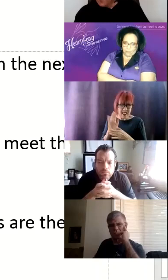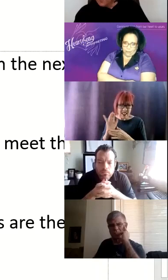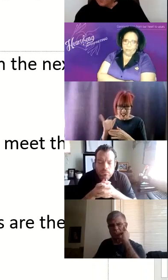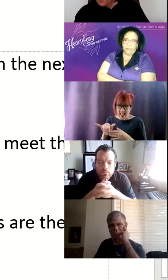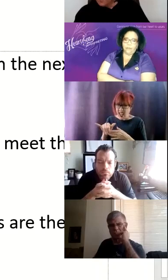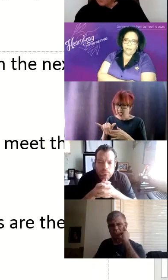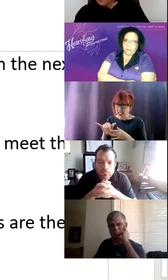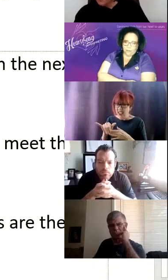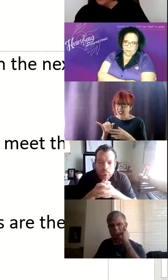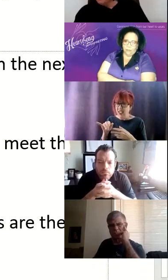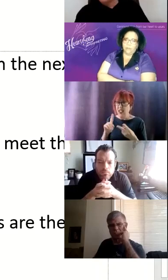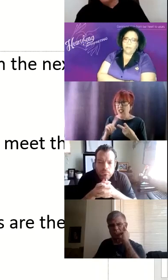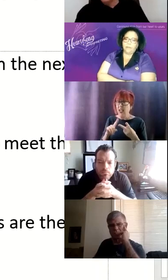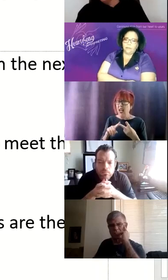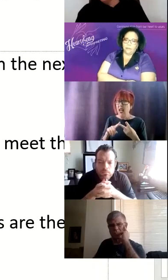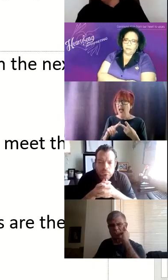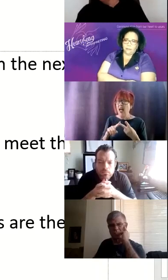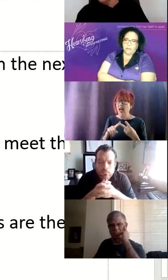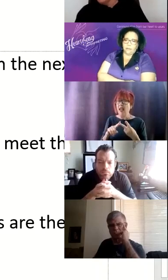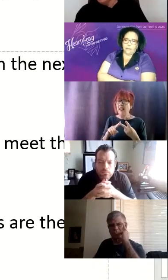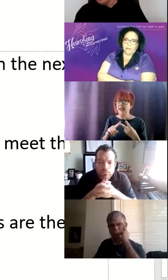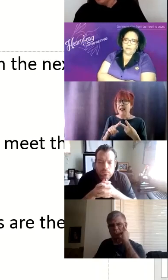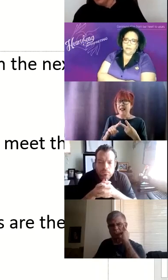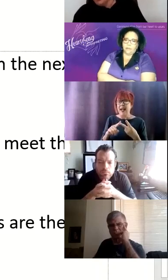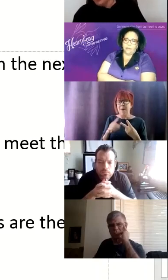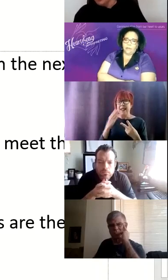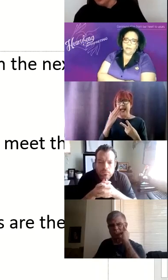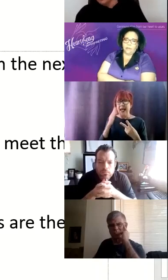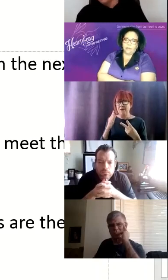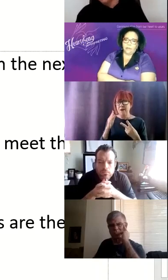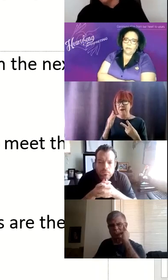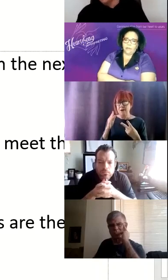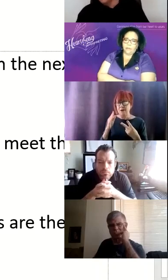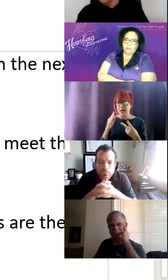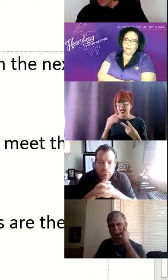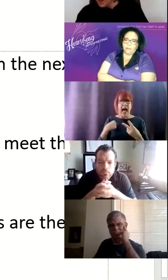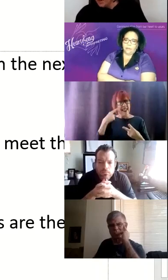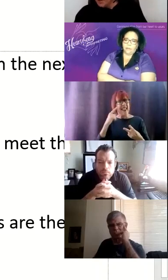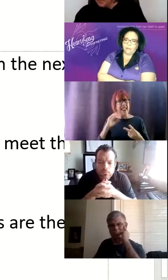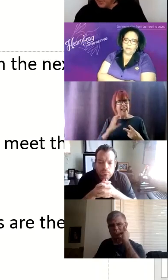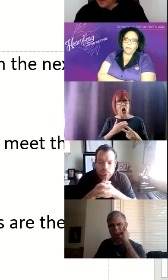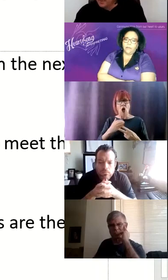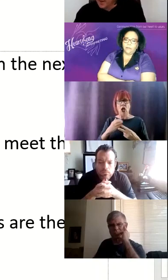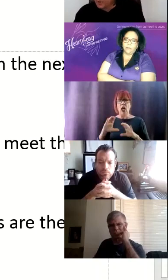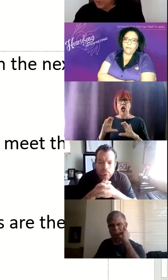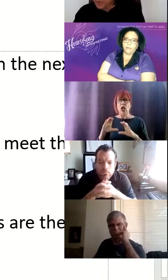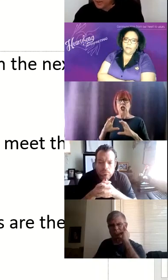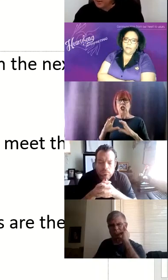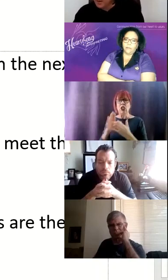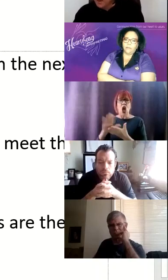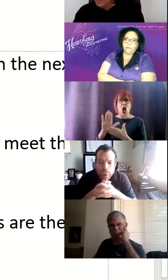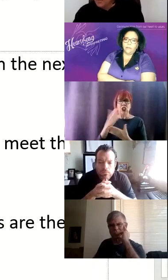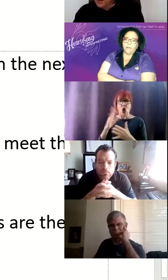And then maybe, I don't know if I would think our college has something like that already, but I can reach out. But